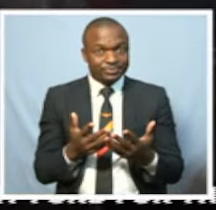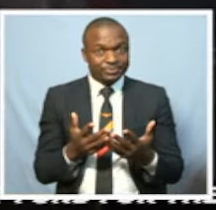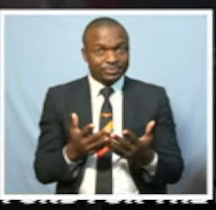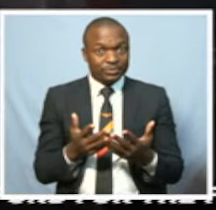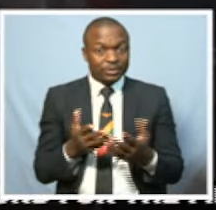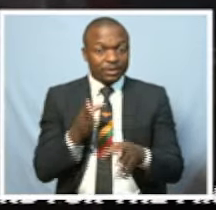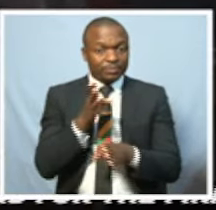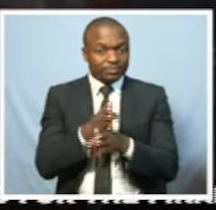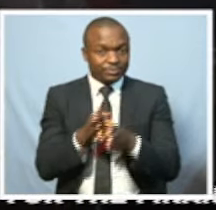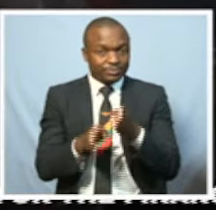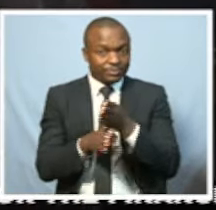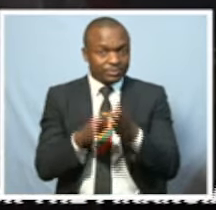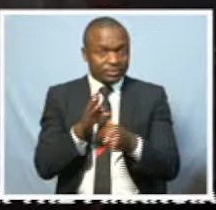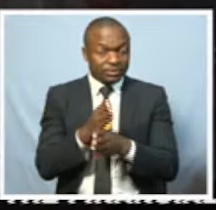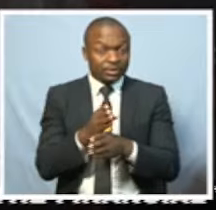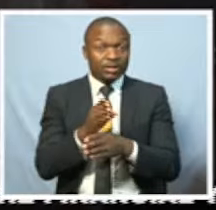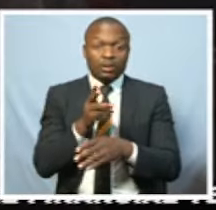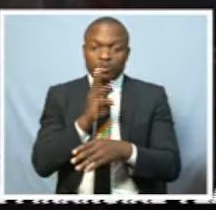construct a water scheme?